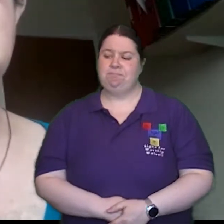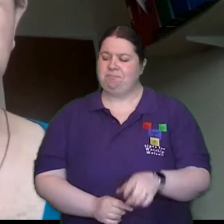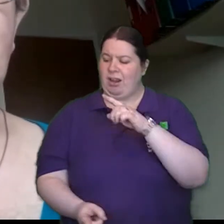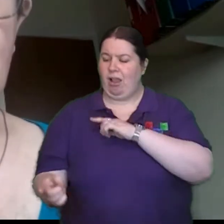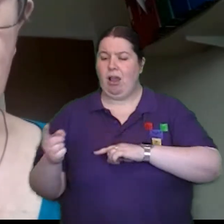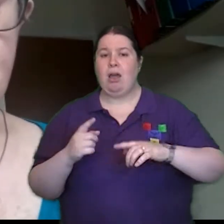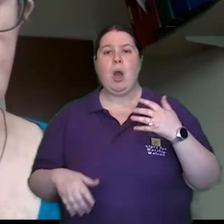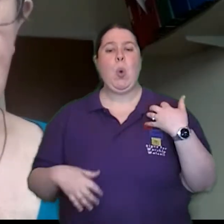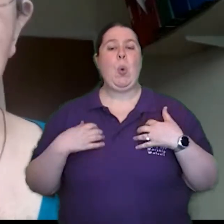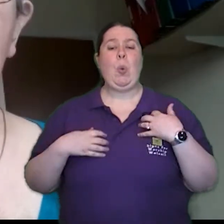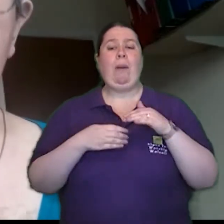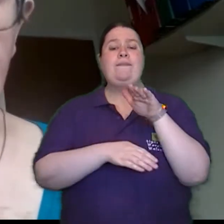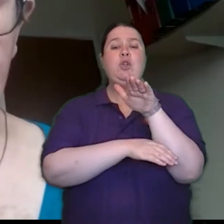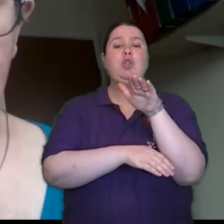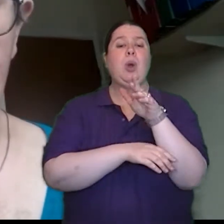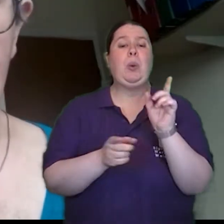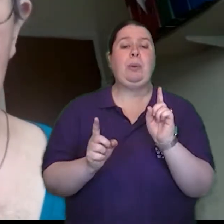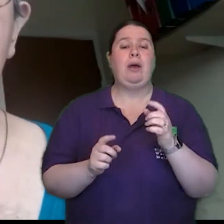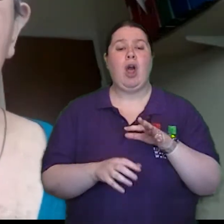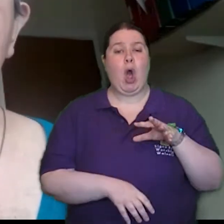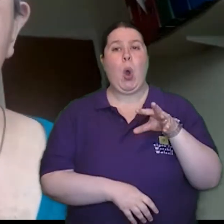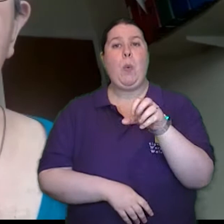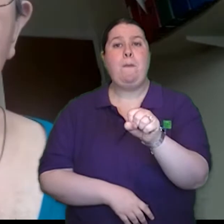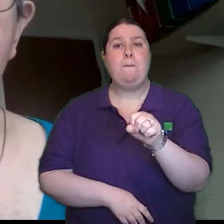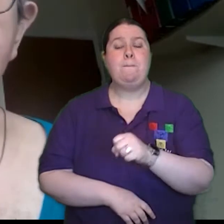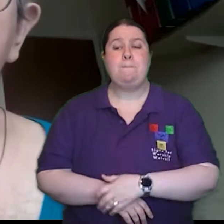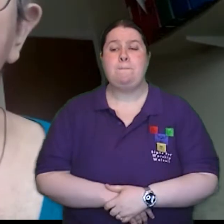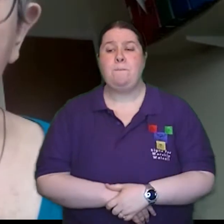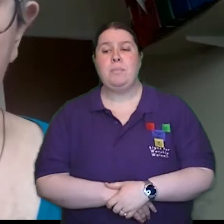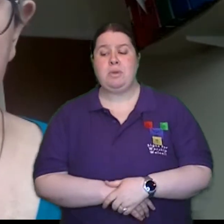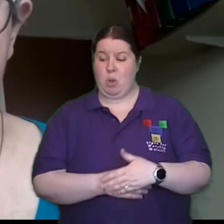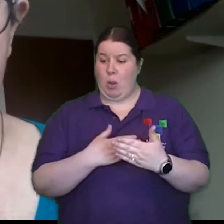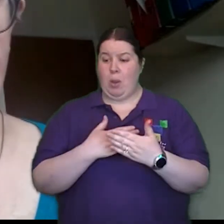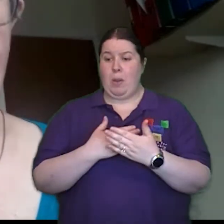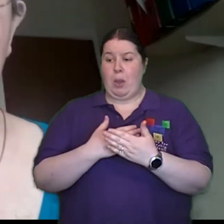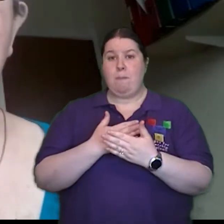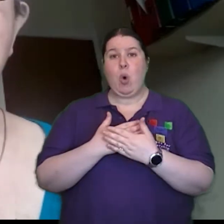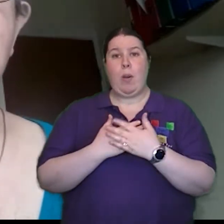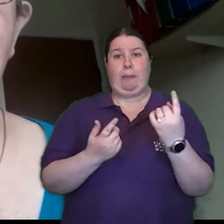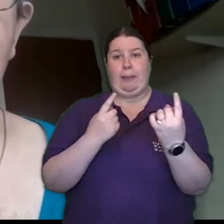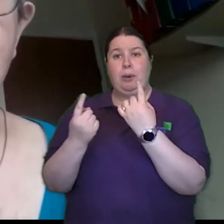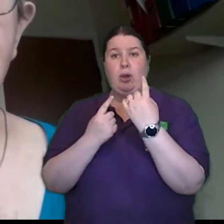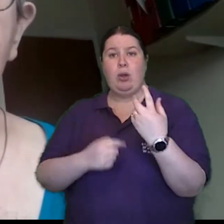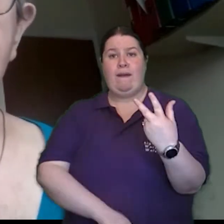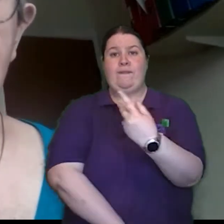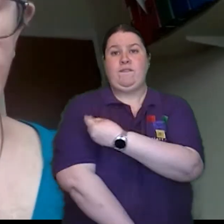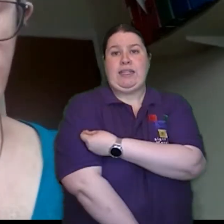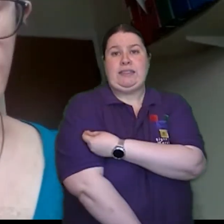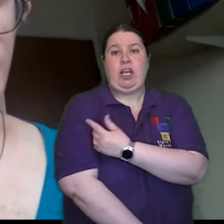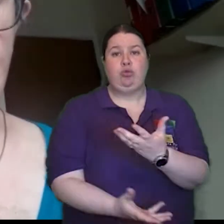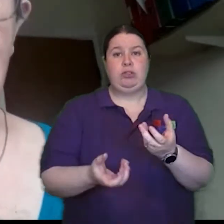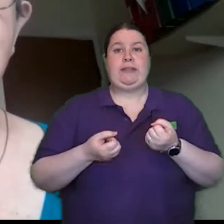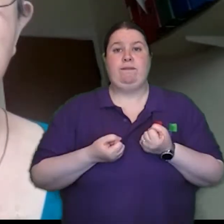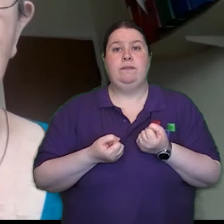Let us look forward in hope. More and more of us are receiving some